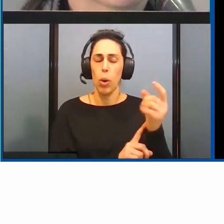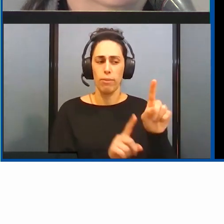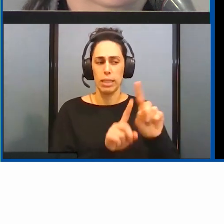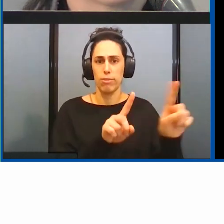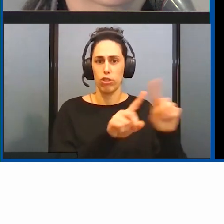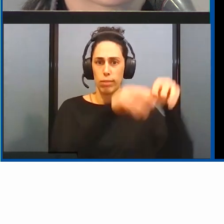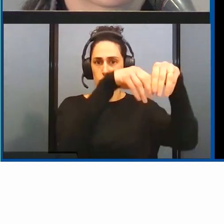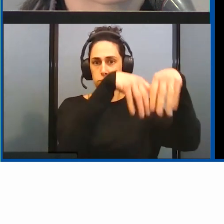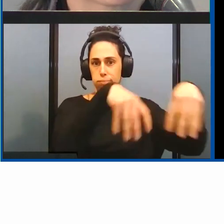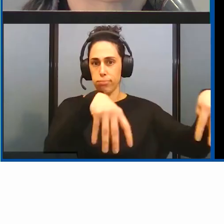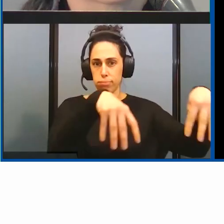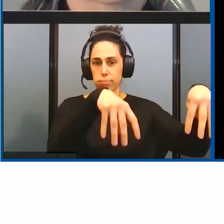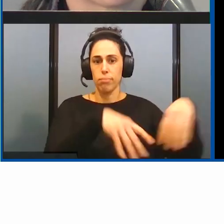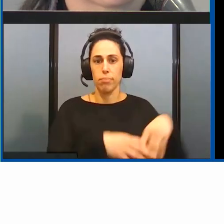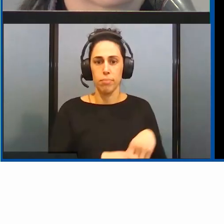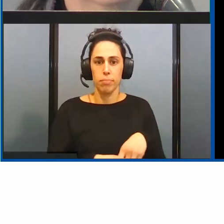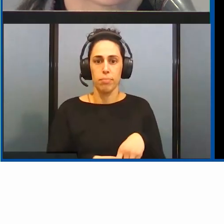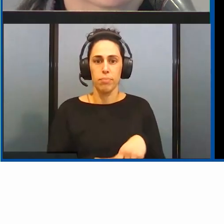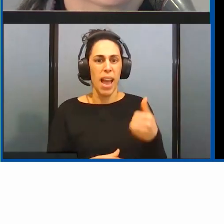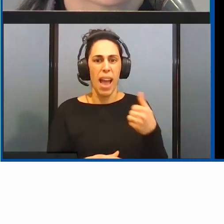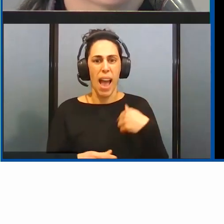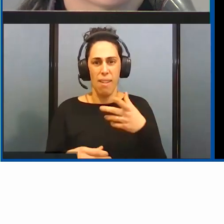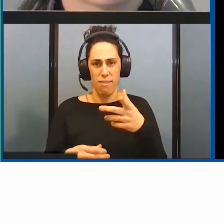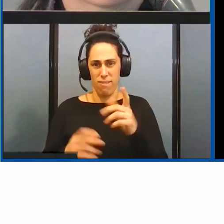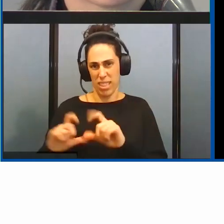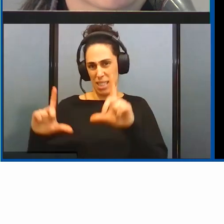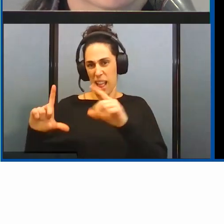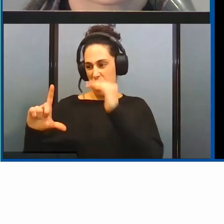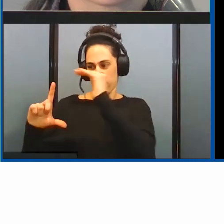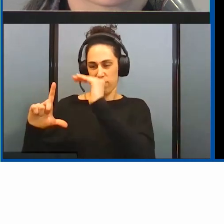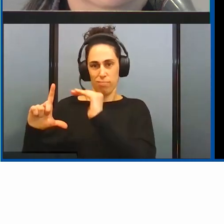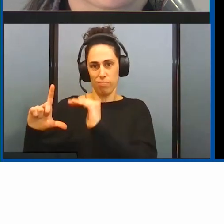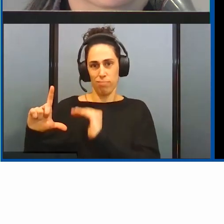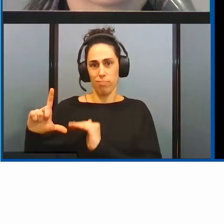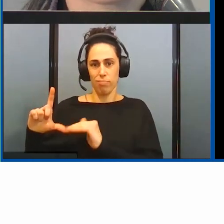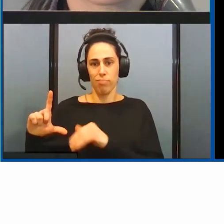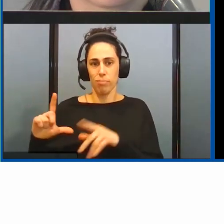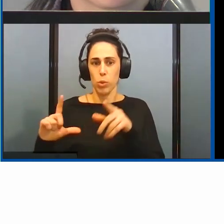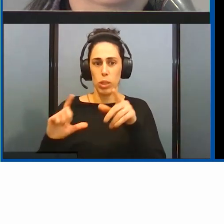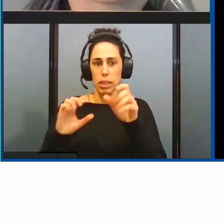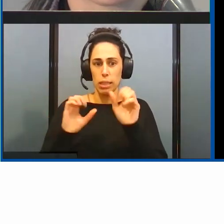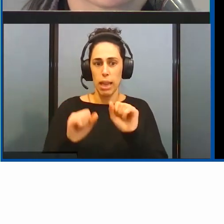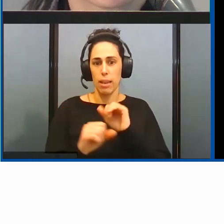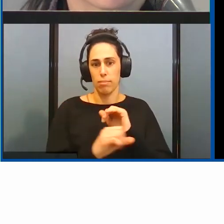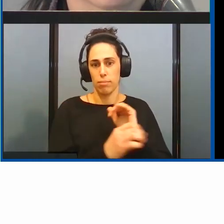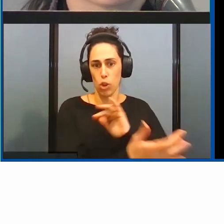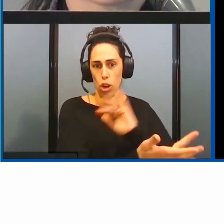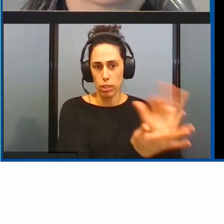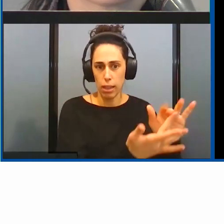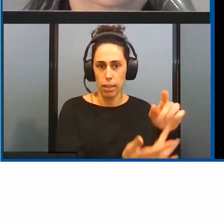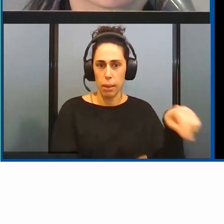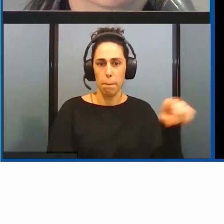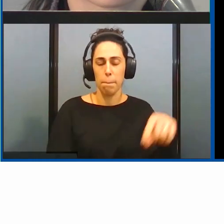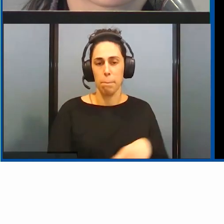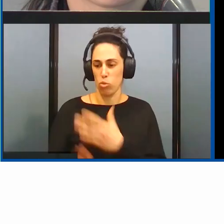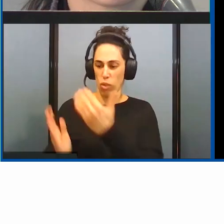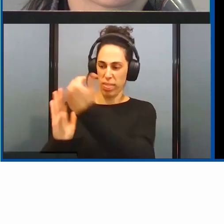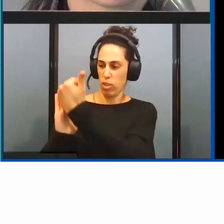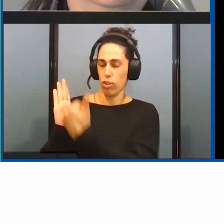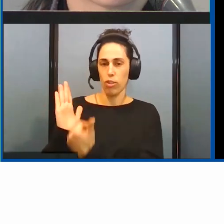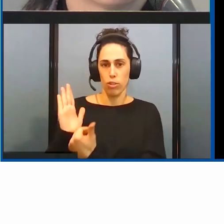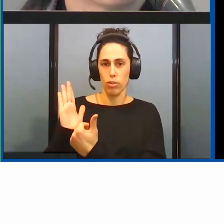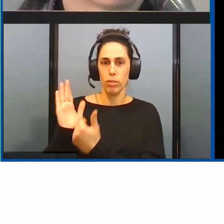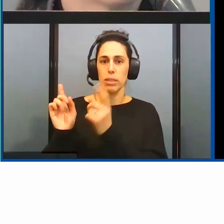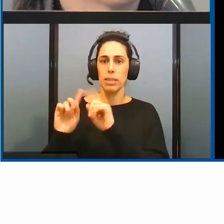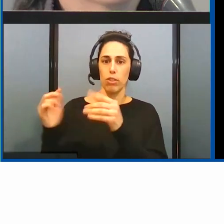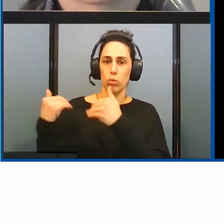specific mandates, and I've listed them there. It's also on their website. CASs, foster homes, group homes, secure treatment, youth justice